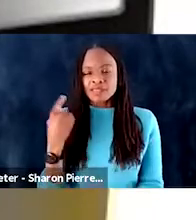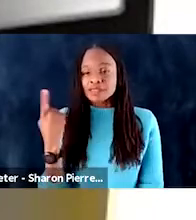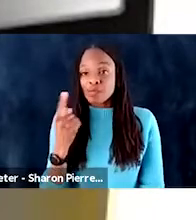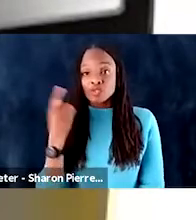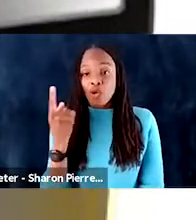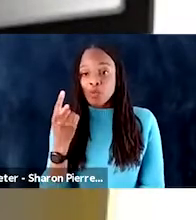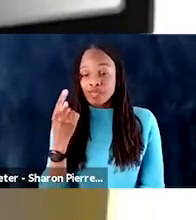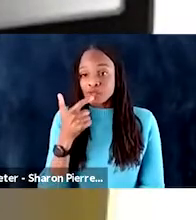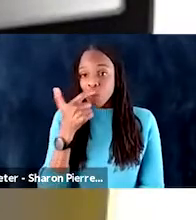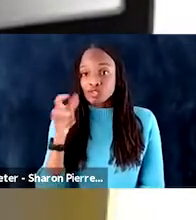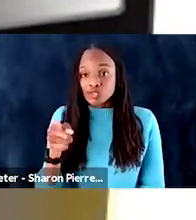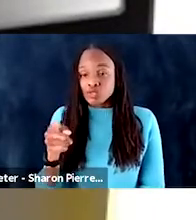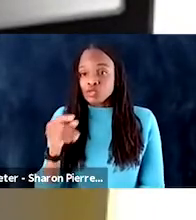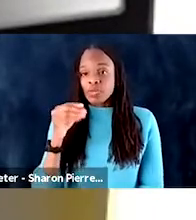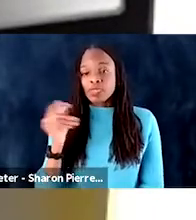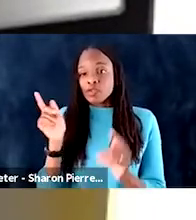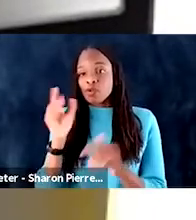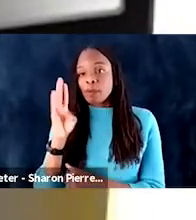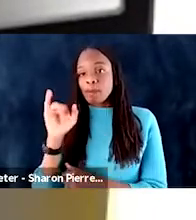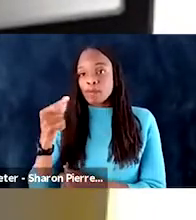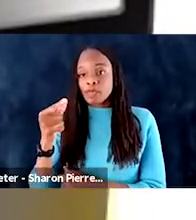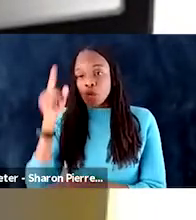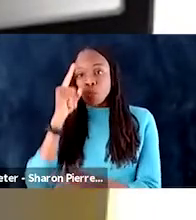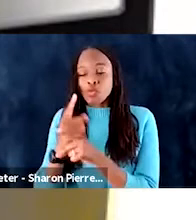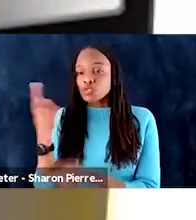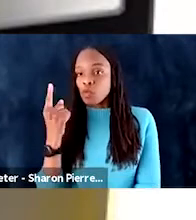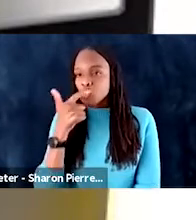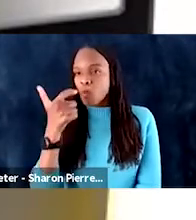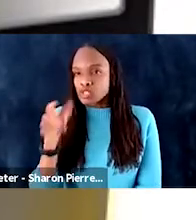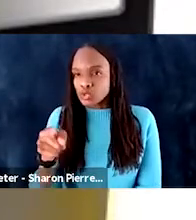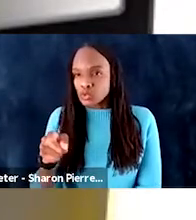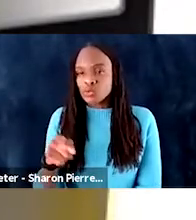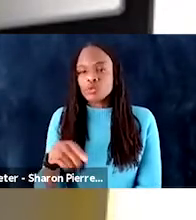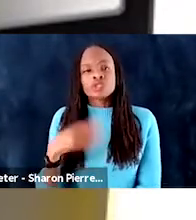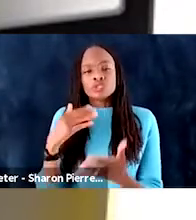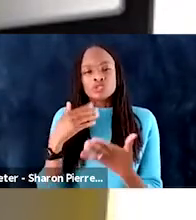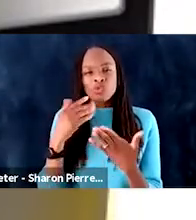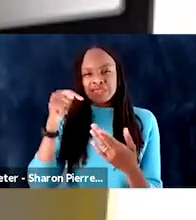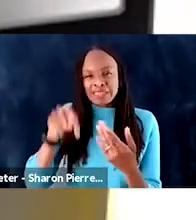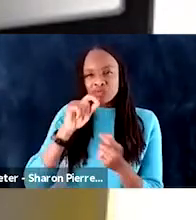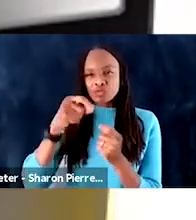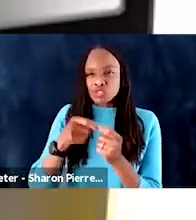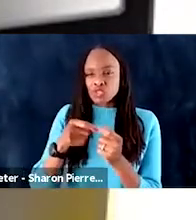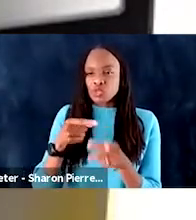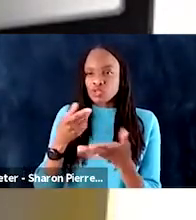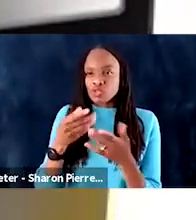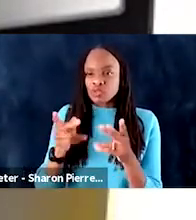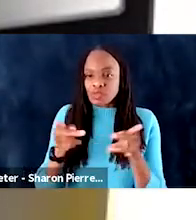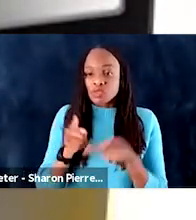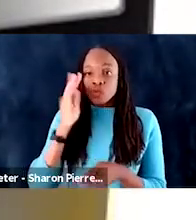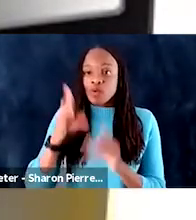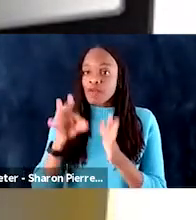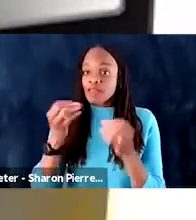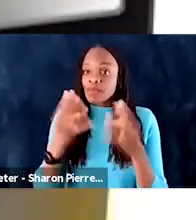Big Brother is watching you. And a lot of these particular fields are fields where you find a lot of women,